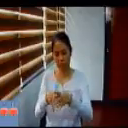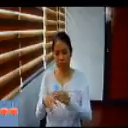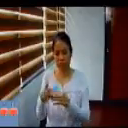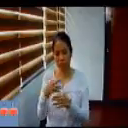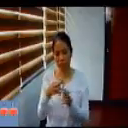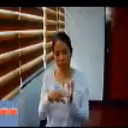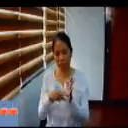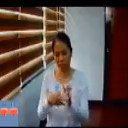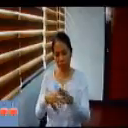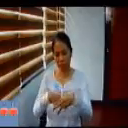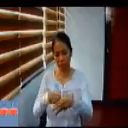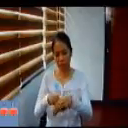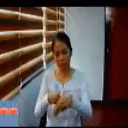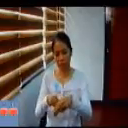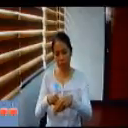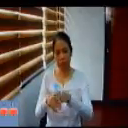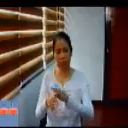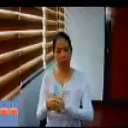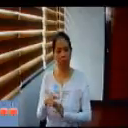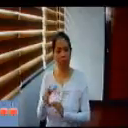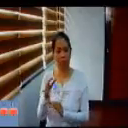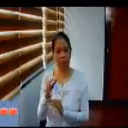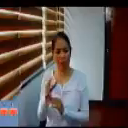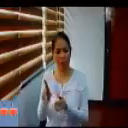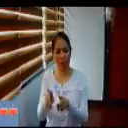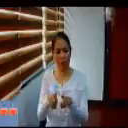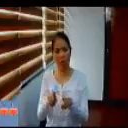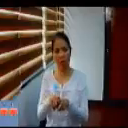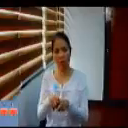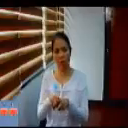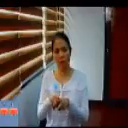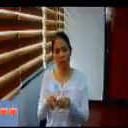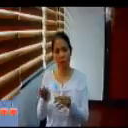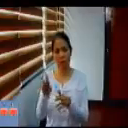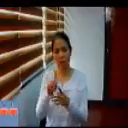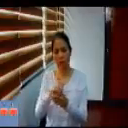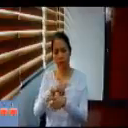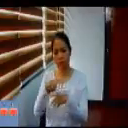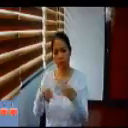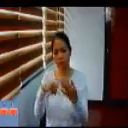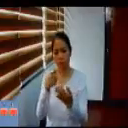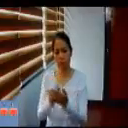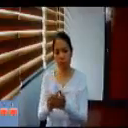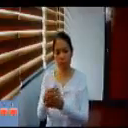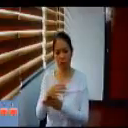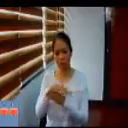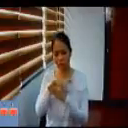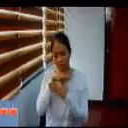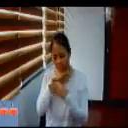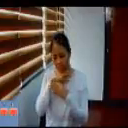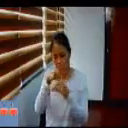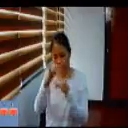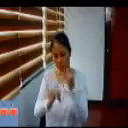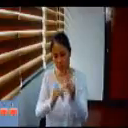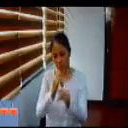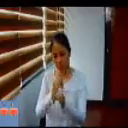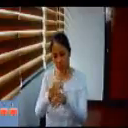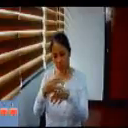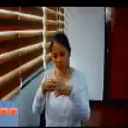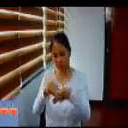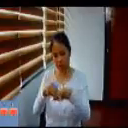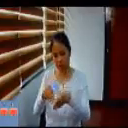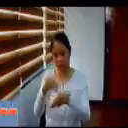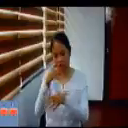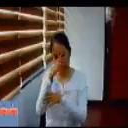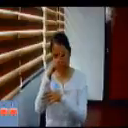the cesspool, or the totally polluted international markets